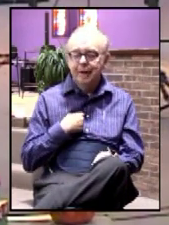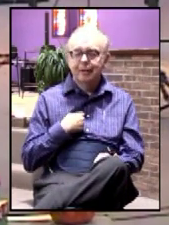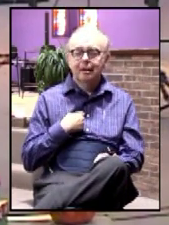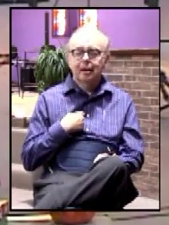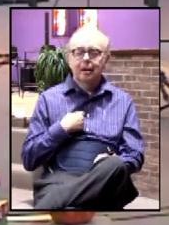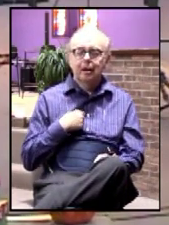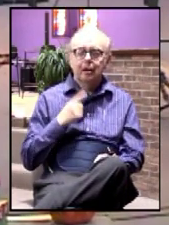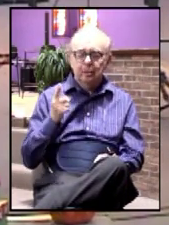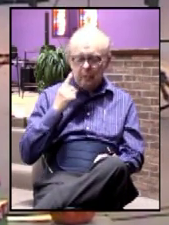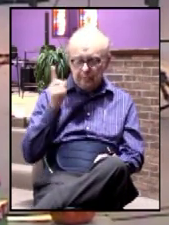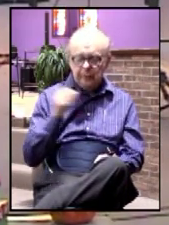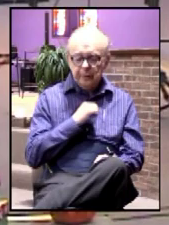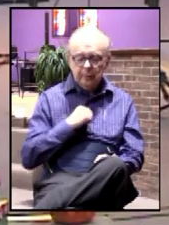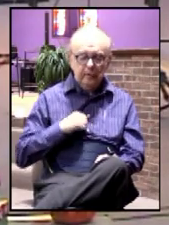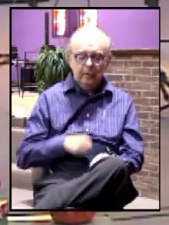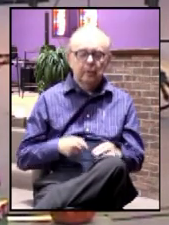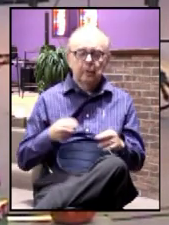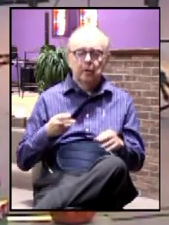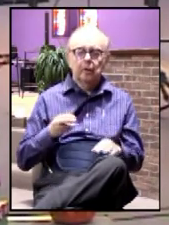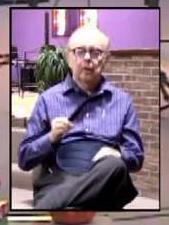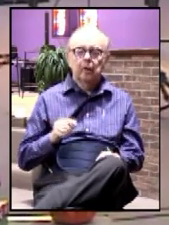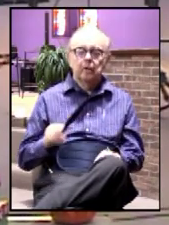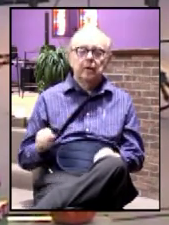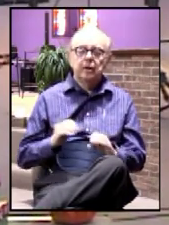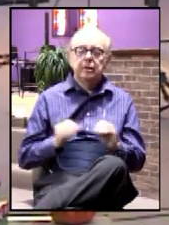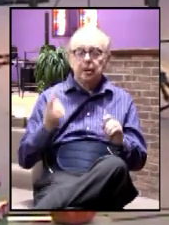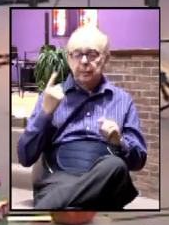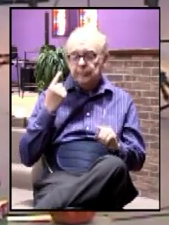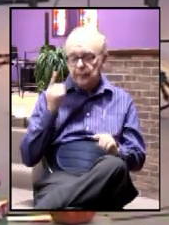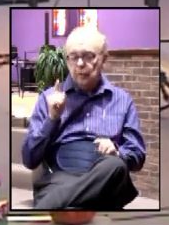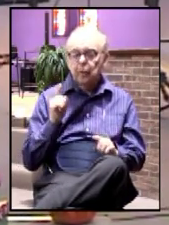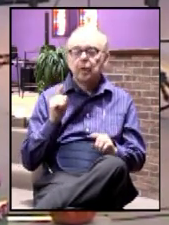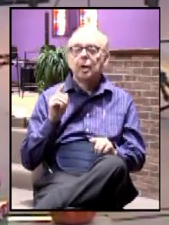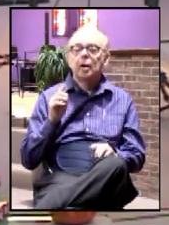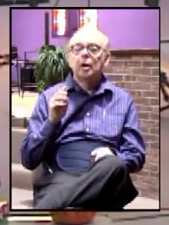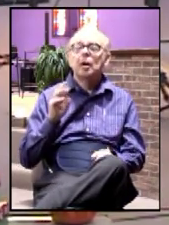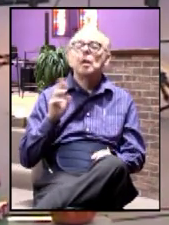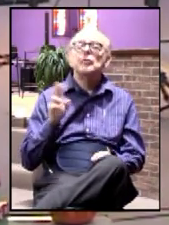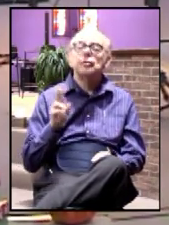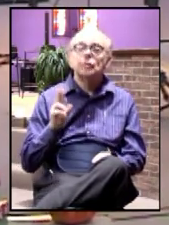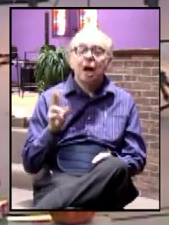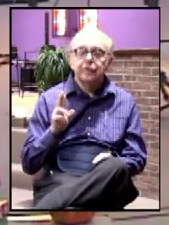So that's one for the superheroes and none for Mr. Rogers.